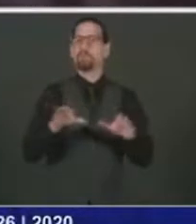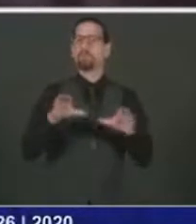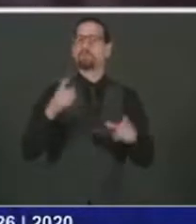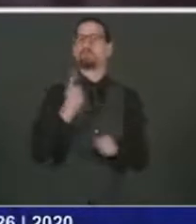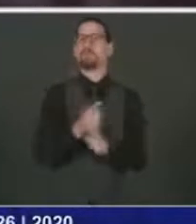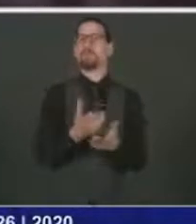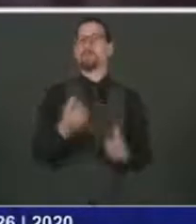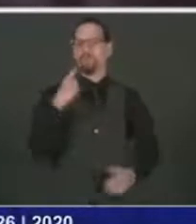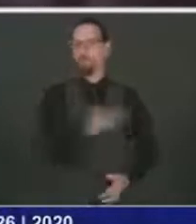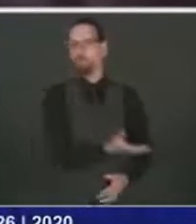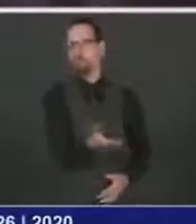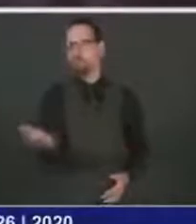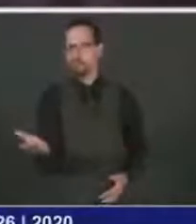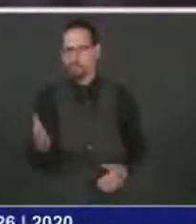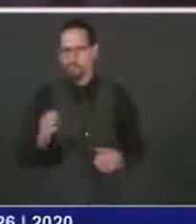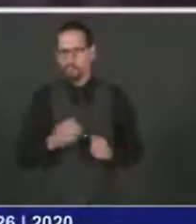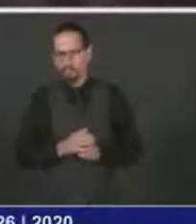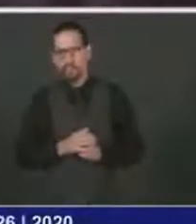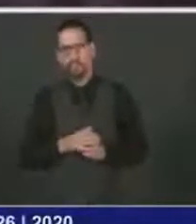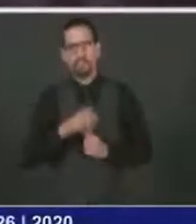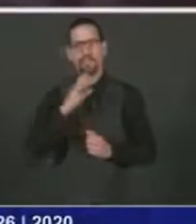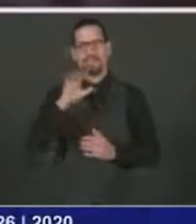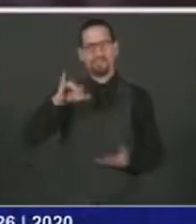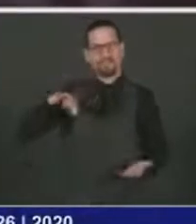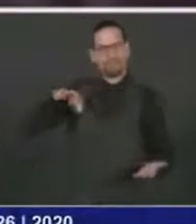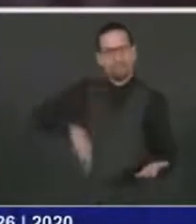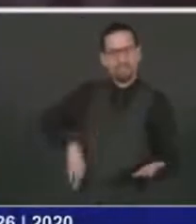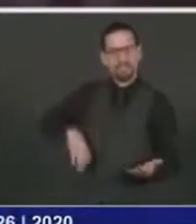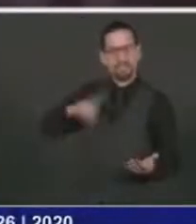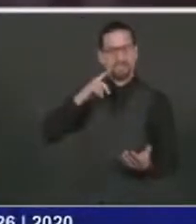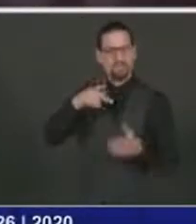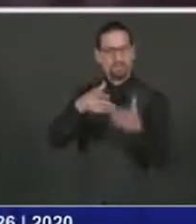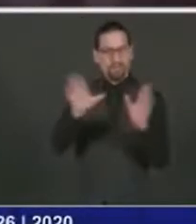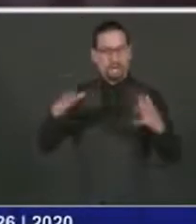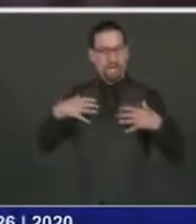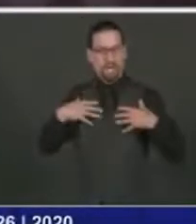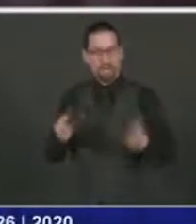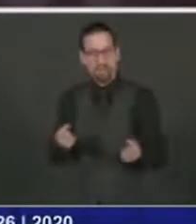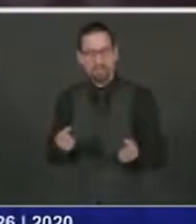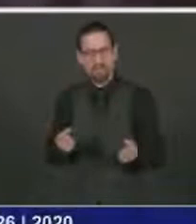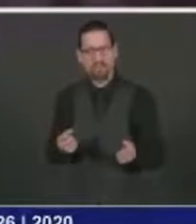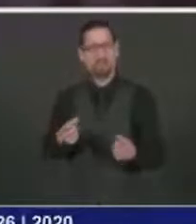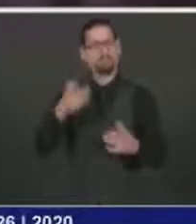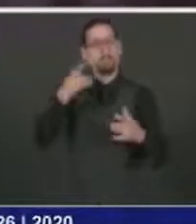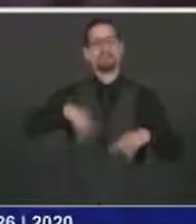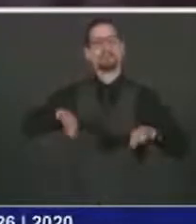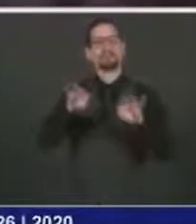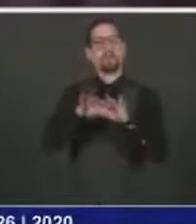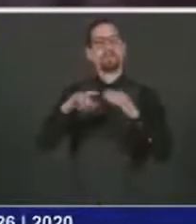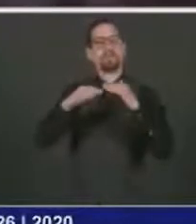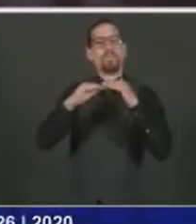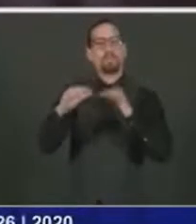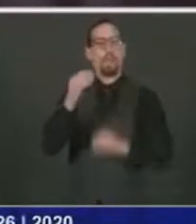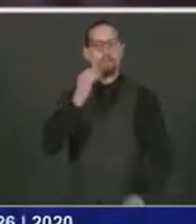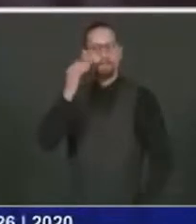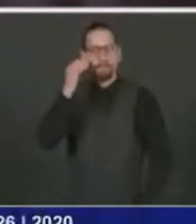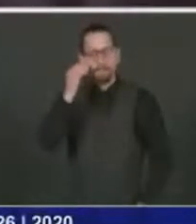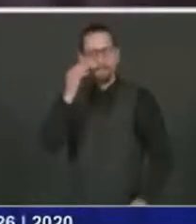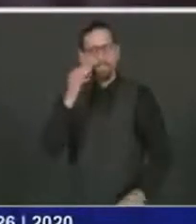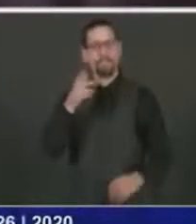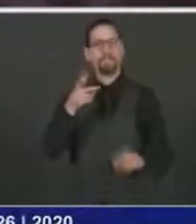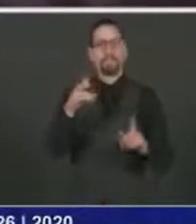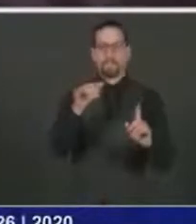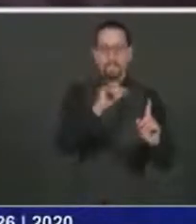crisis, because we need everybody to have a stable home so they can be healthier, quarantine or isolate if they need